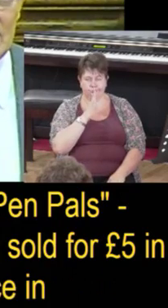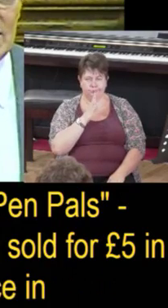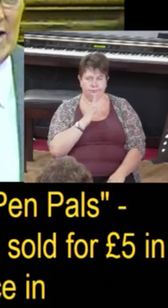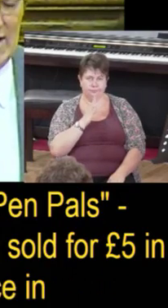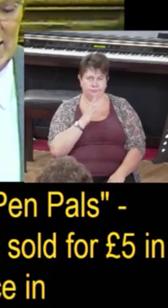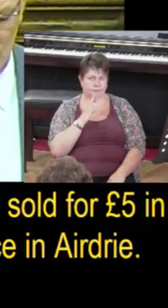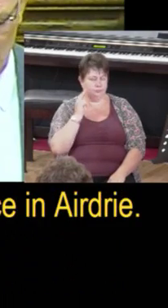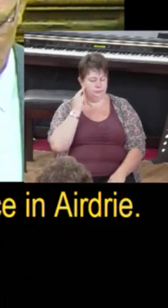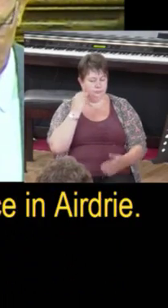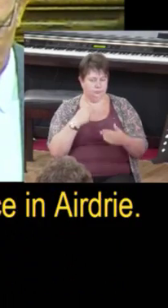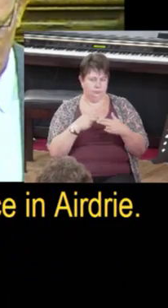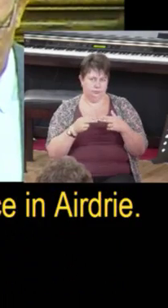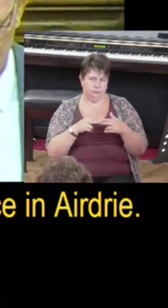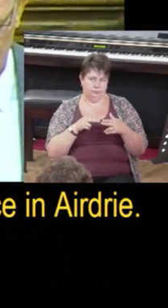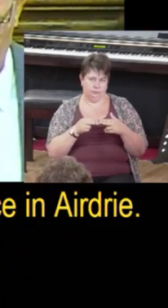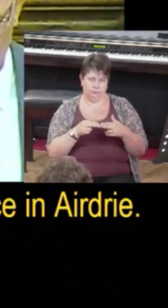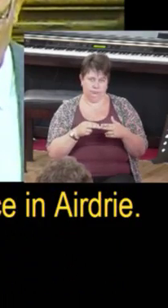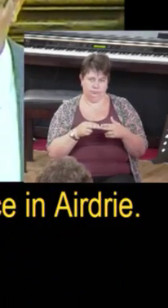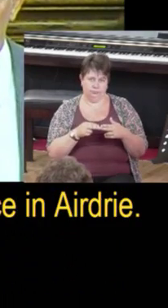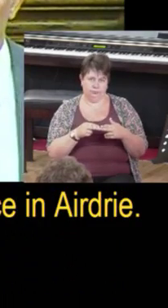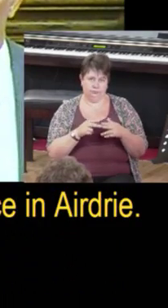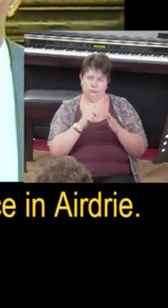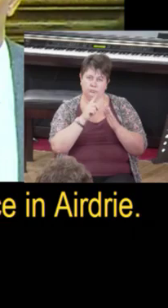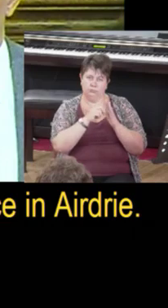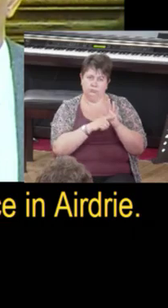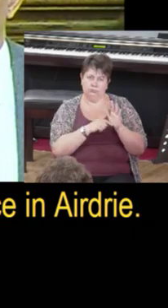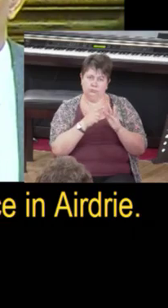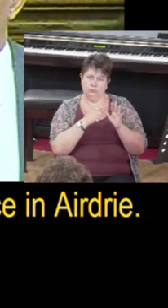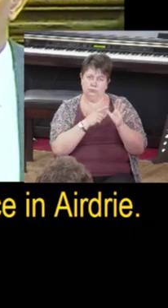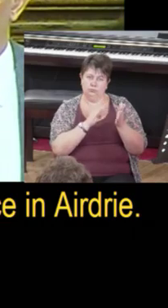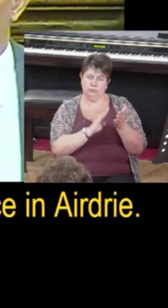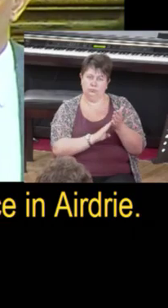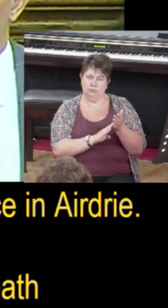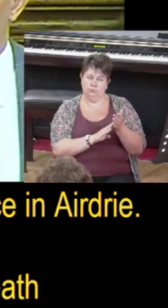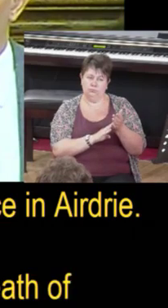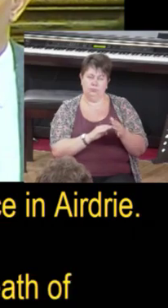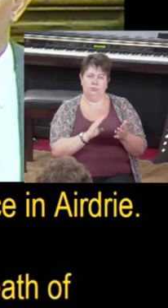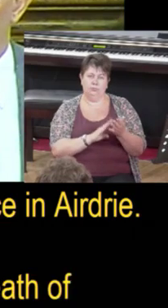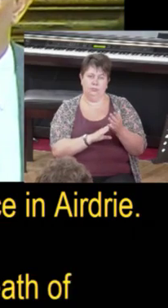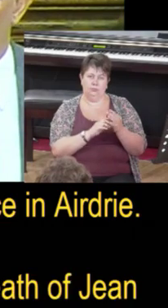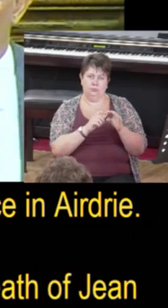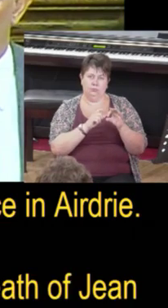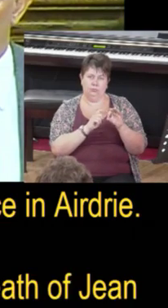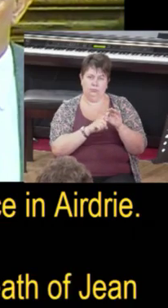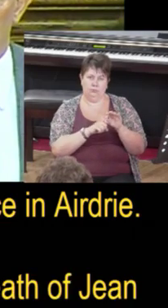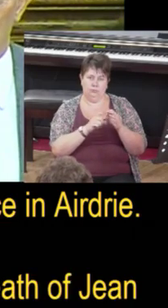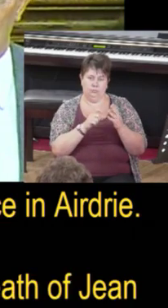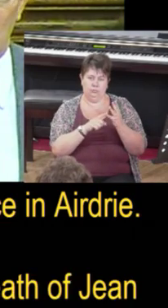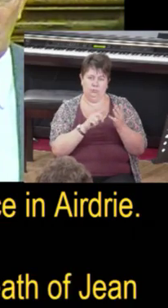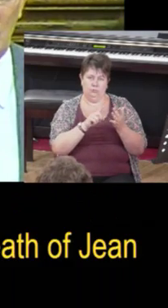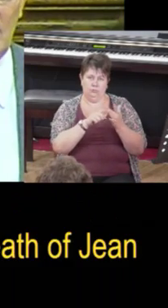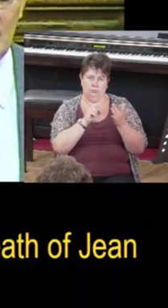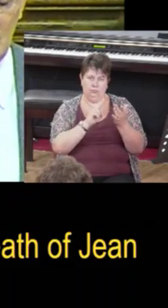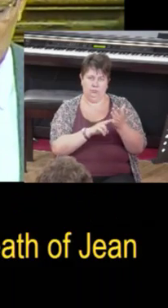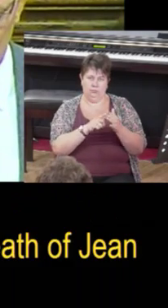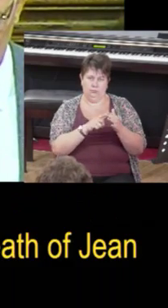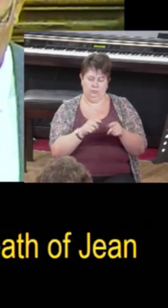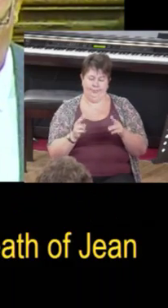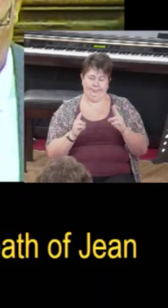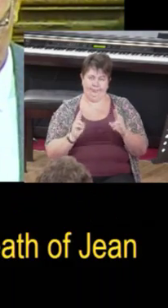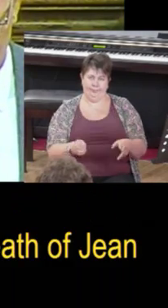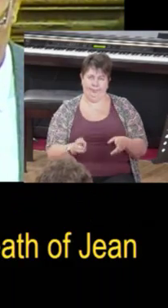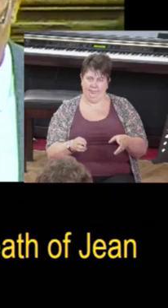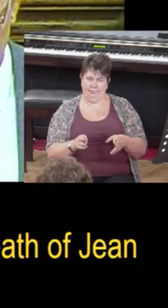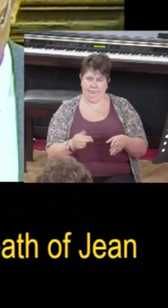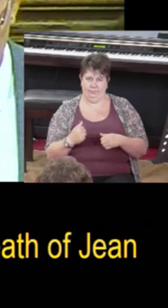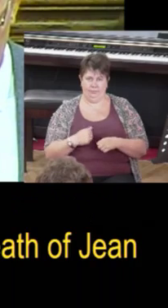just today of the death of Jean McEwen, an elderly member of our congregation who lived in Brandon